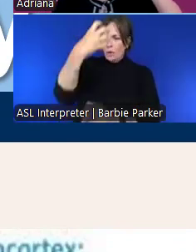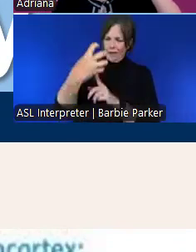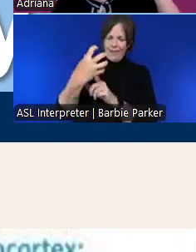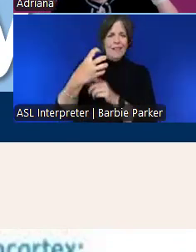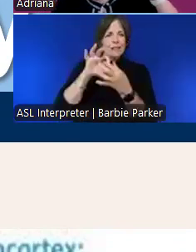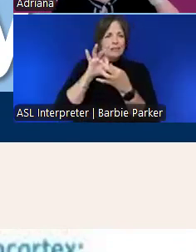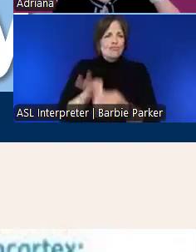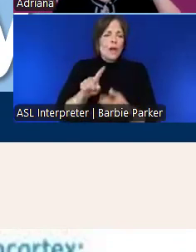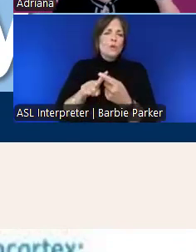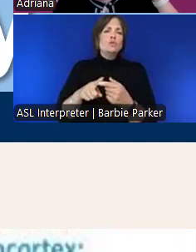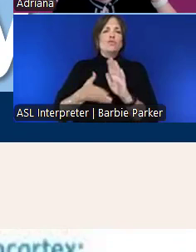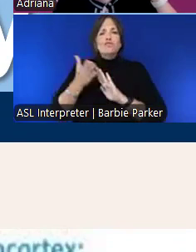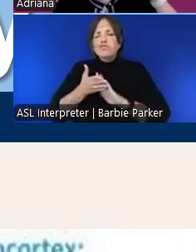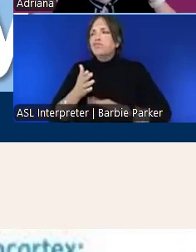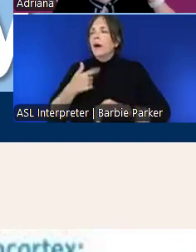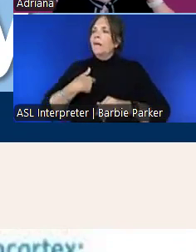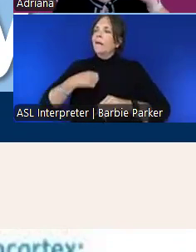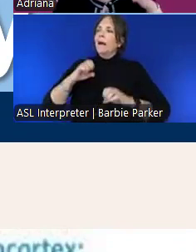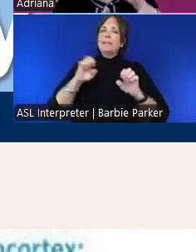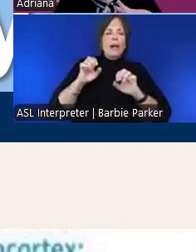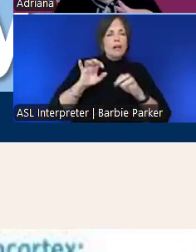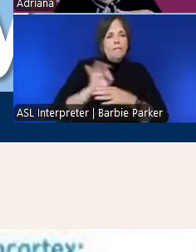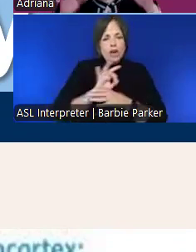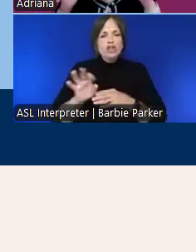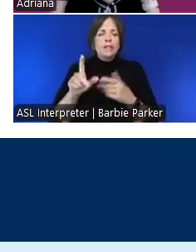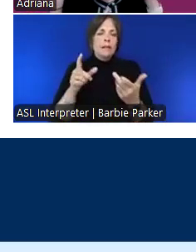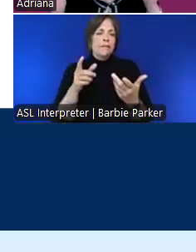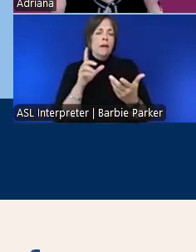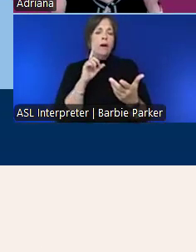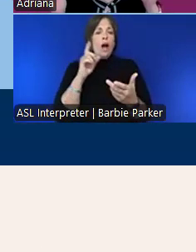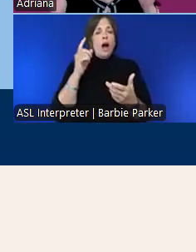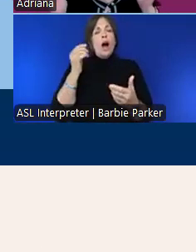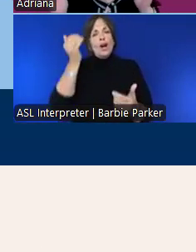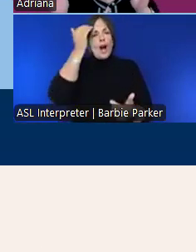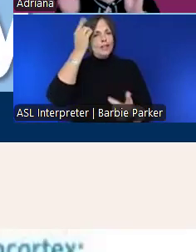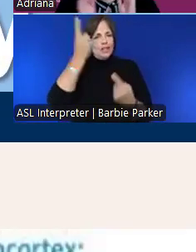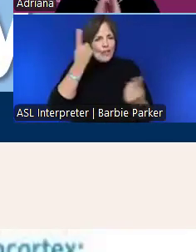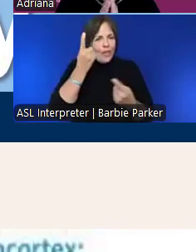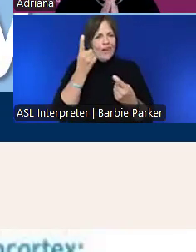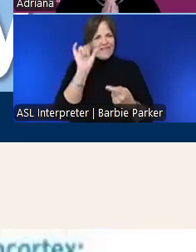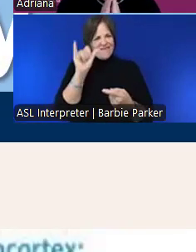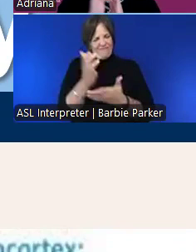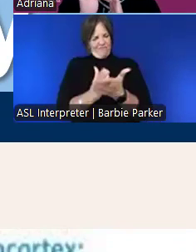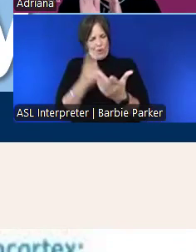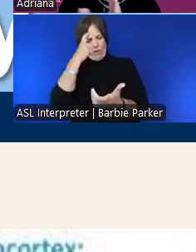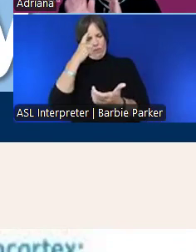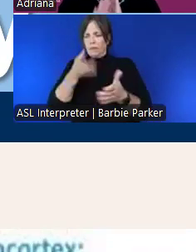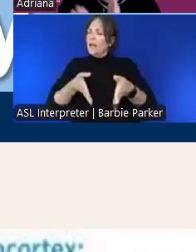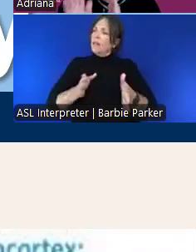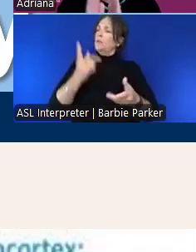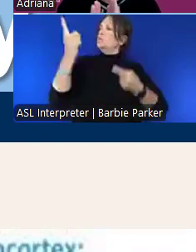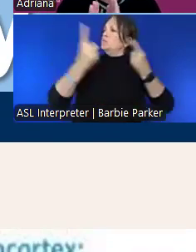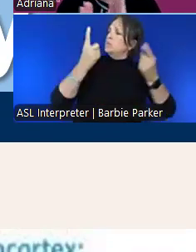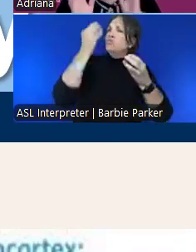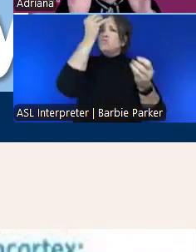intellectual, executive functioning, conscious thought, self-awareness. It's the part of the brain that is allowing you all in